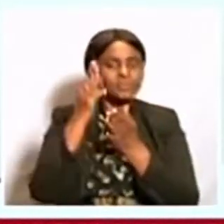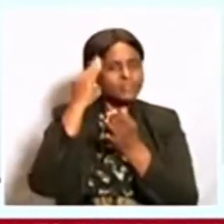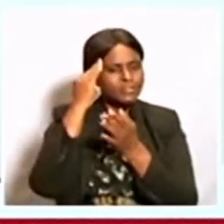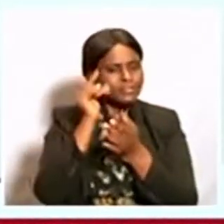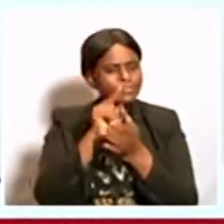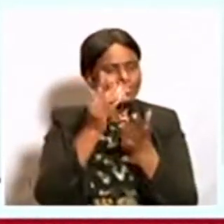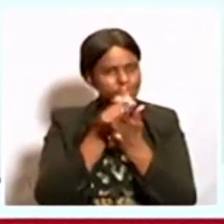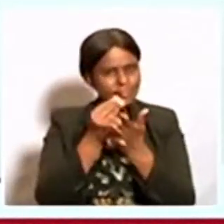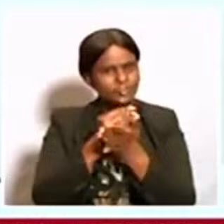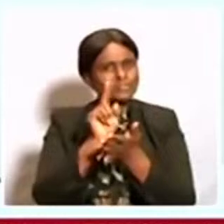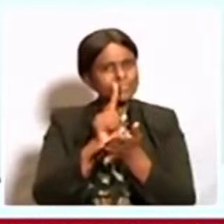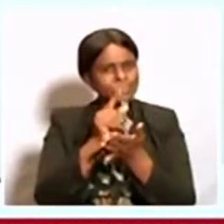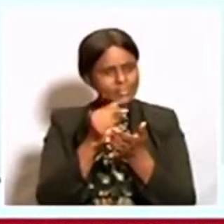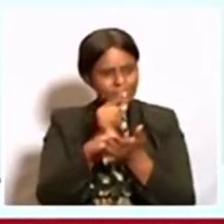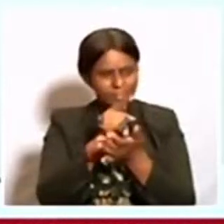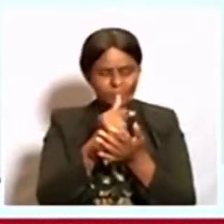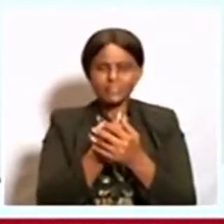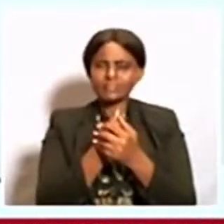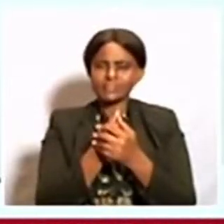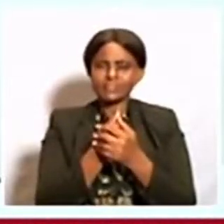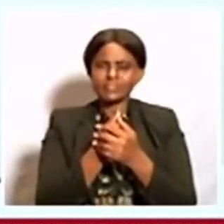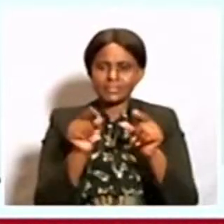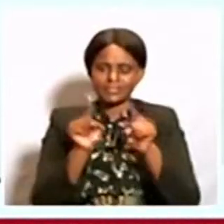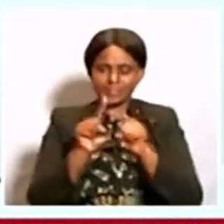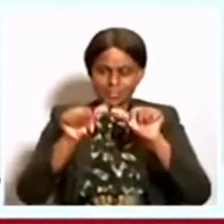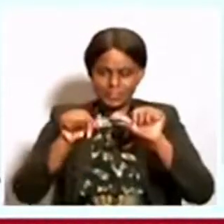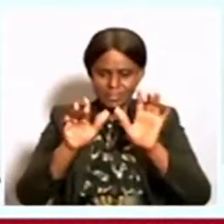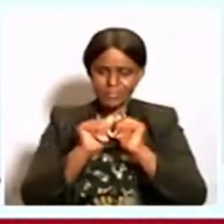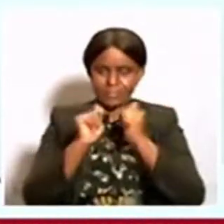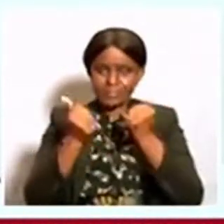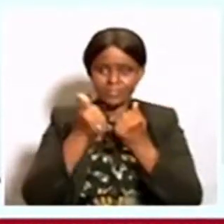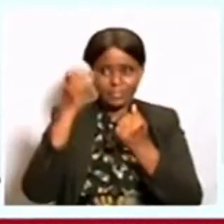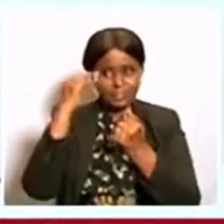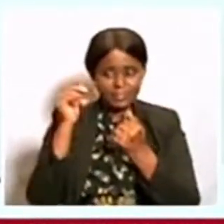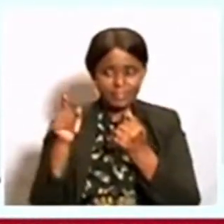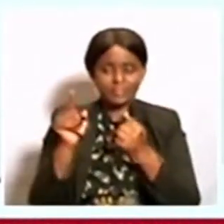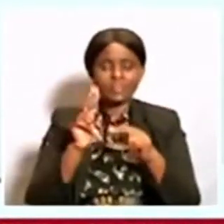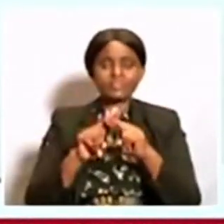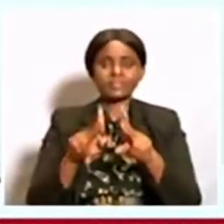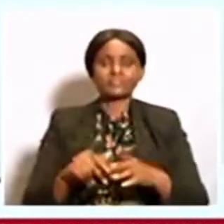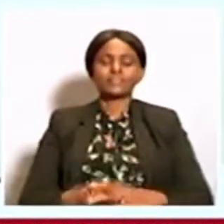where that money is. Auditor General's office.